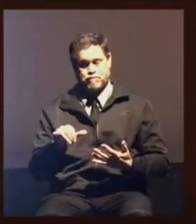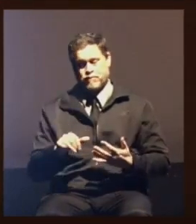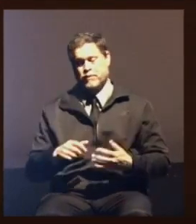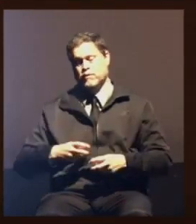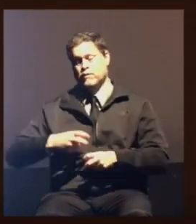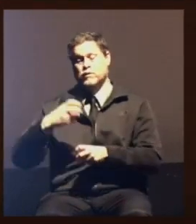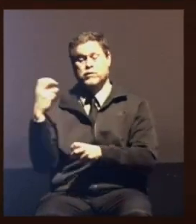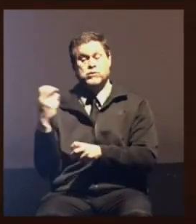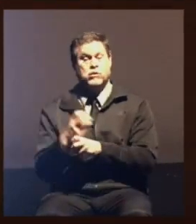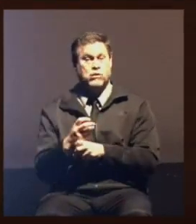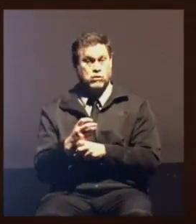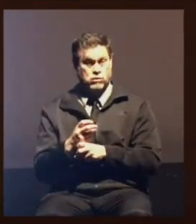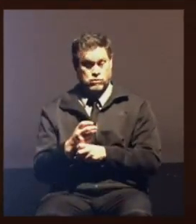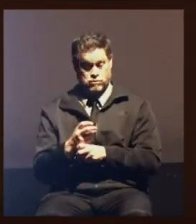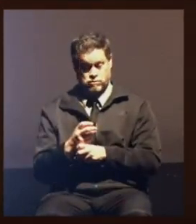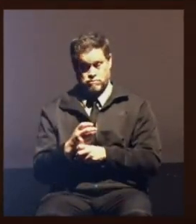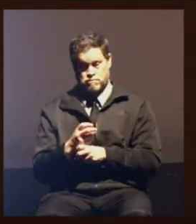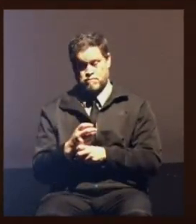It's hard,